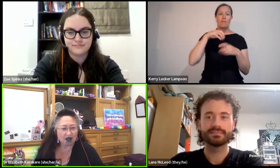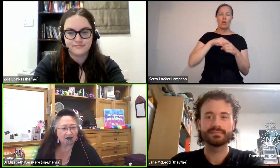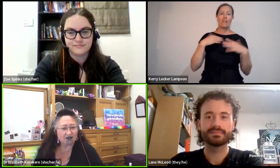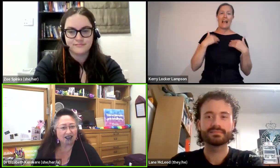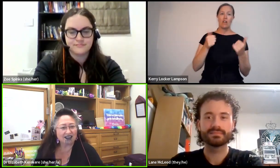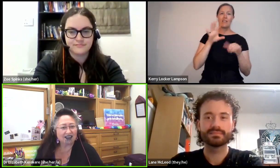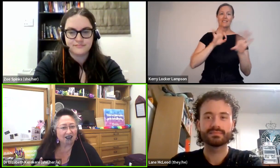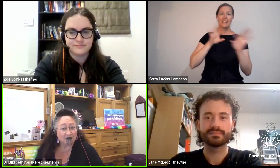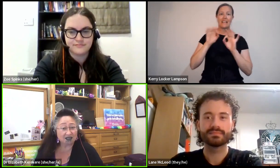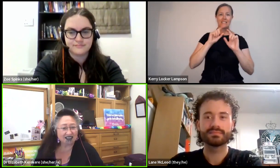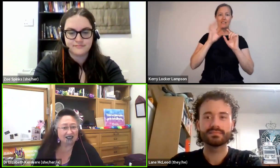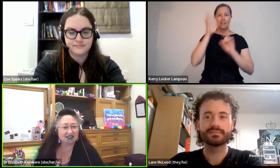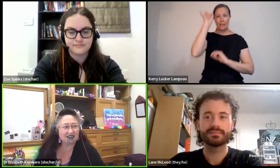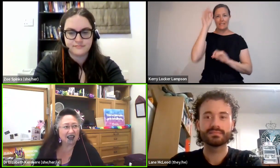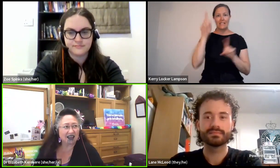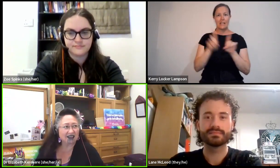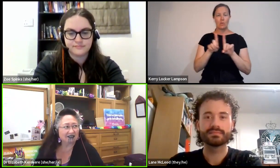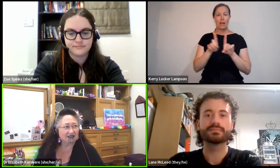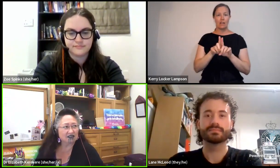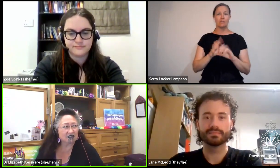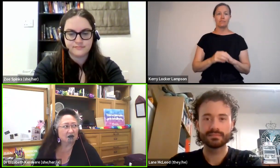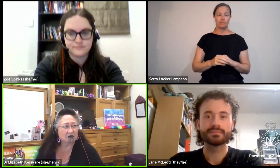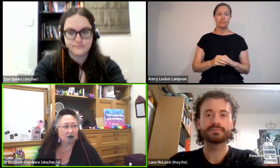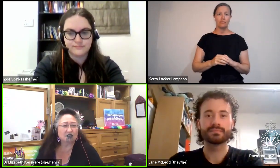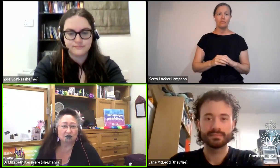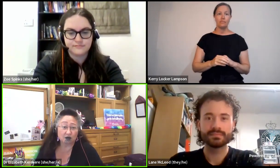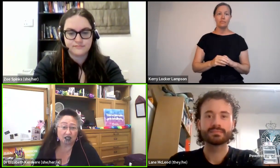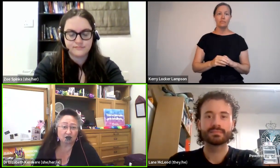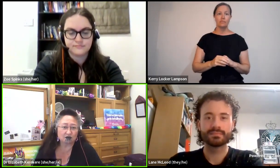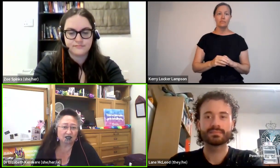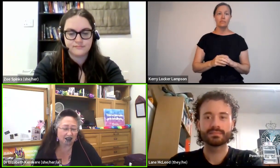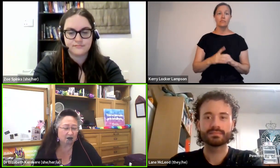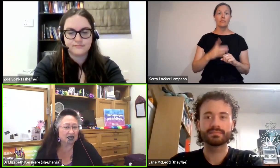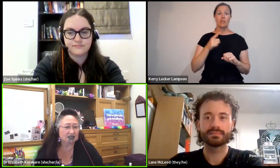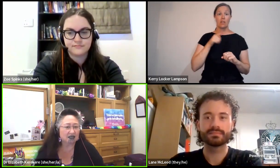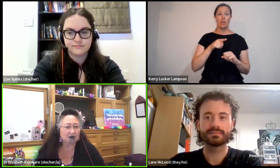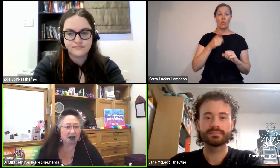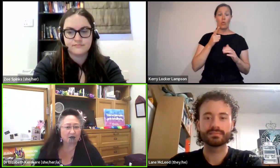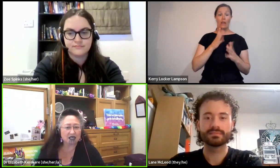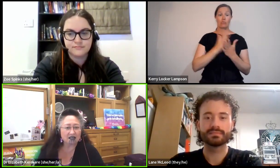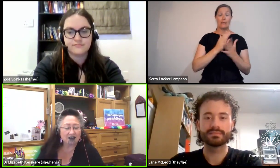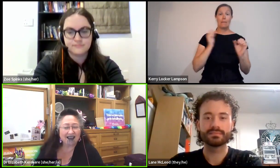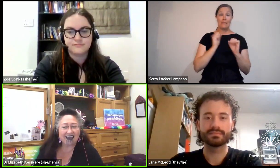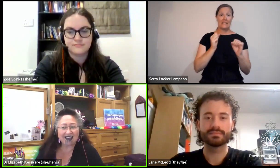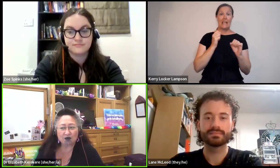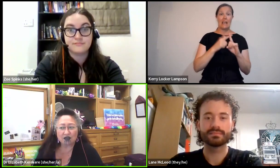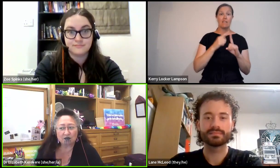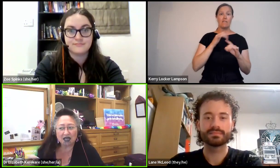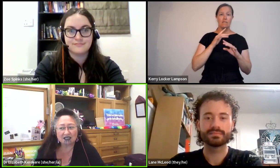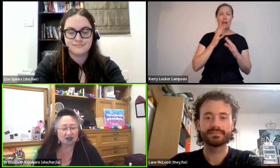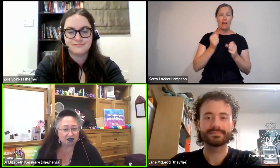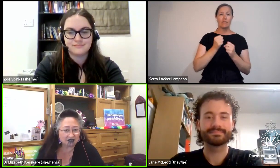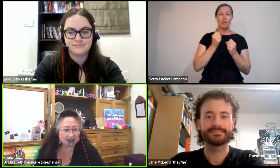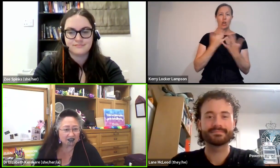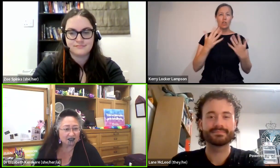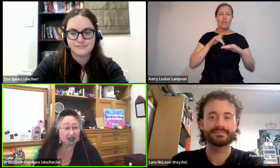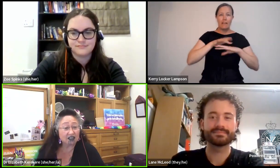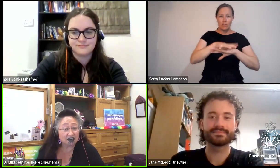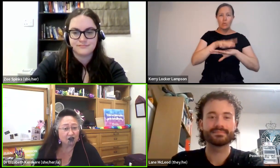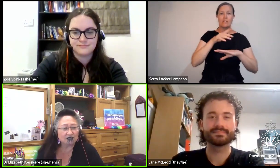We're one of the busiest and most influential select committees in Parliament. And with the passing of